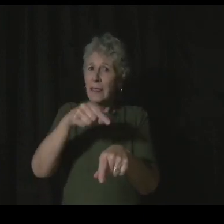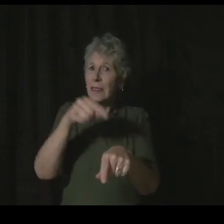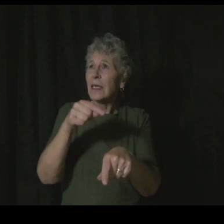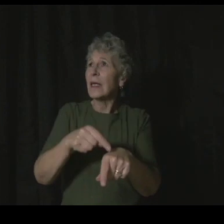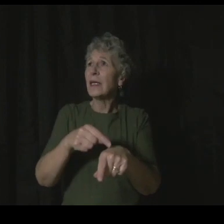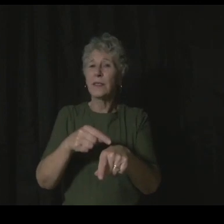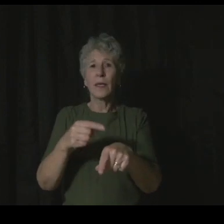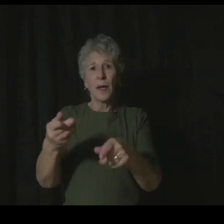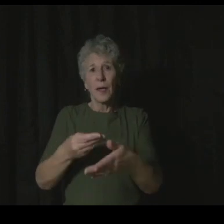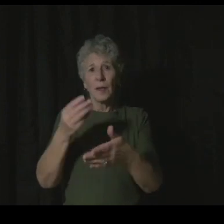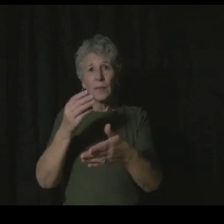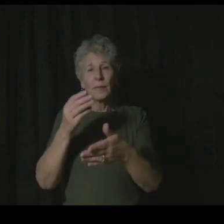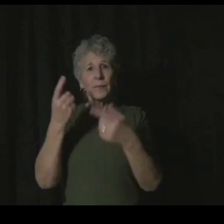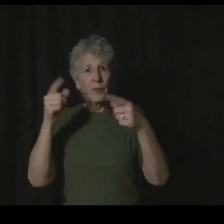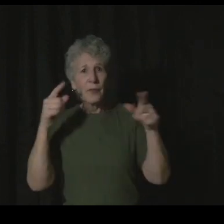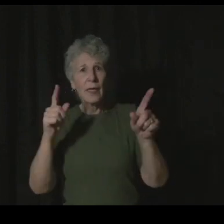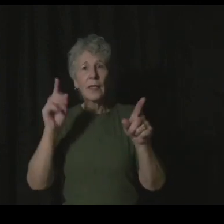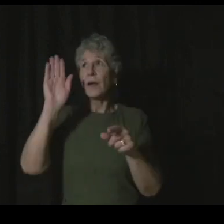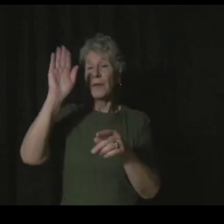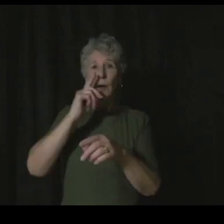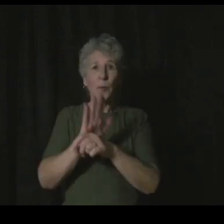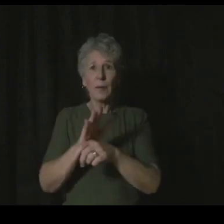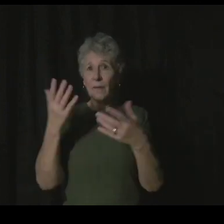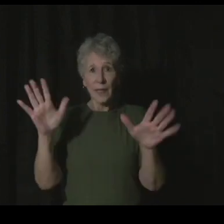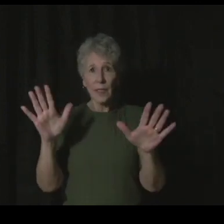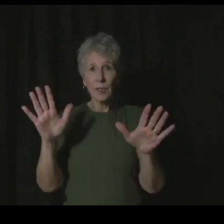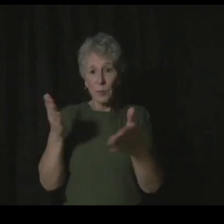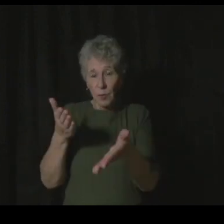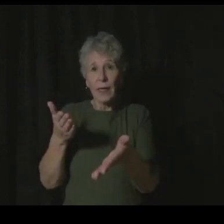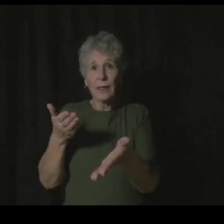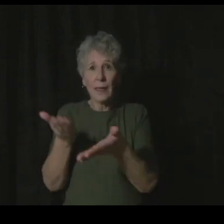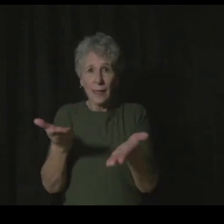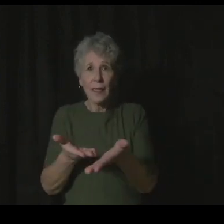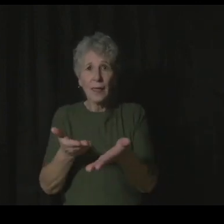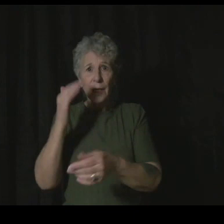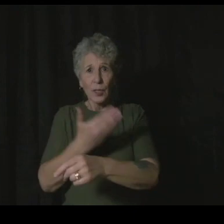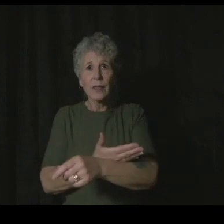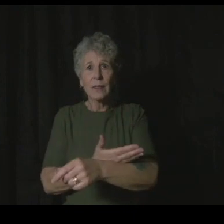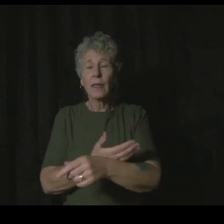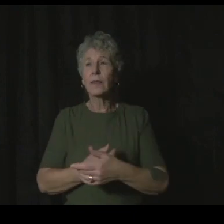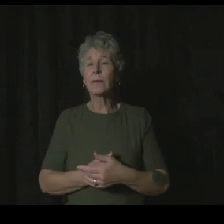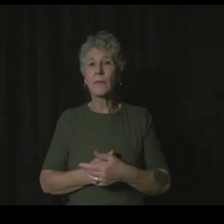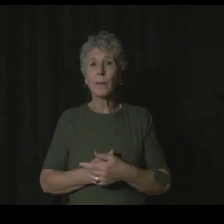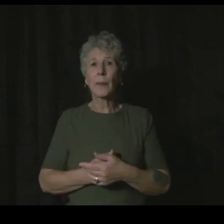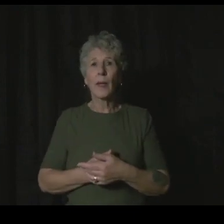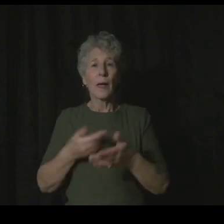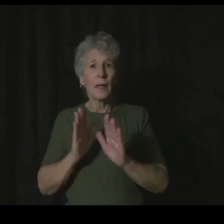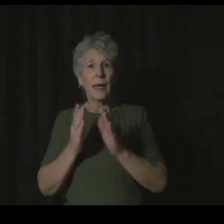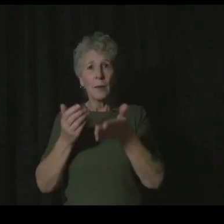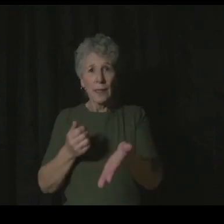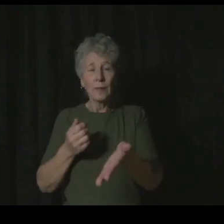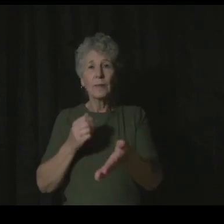the fulfillment of your promise. It's all done. You've already halfway met the promise if you just let Ishmael be the